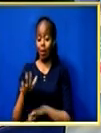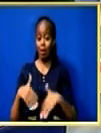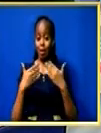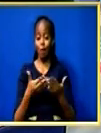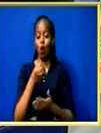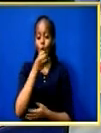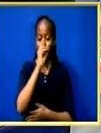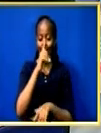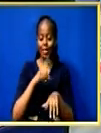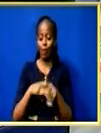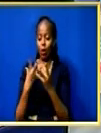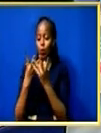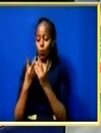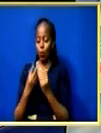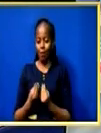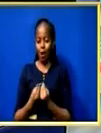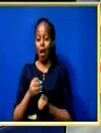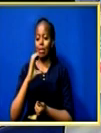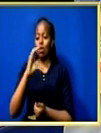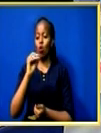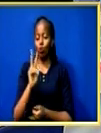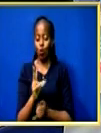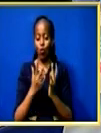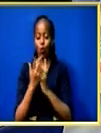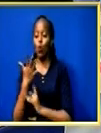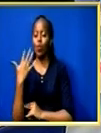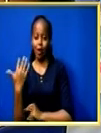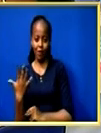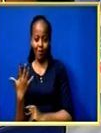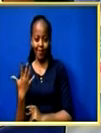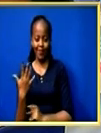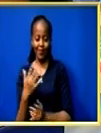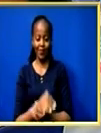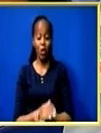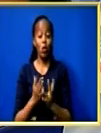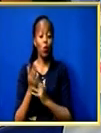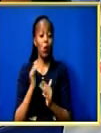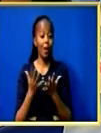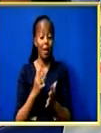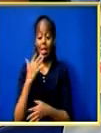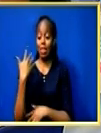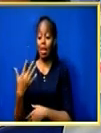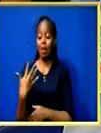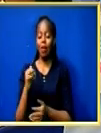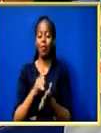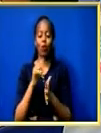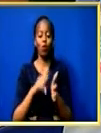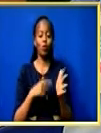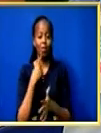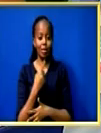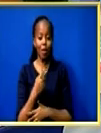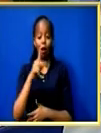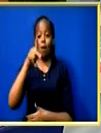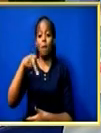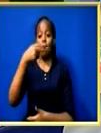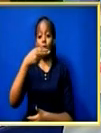in carbon dioxide, And unlike through the human leaves. beings. Yes, through the leaves. Through the leaves. That is what we call So